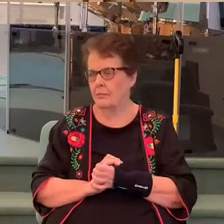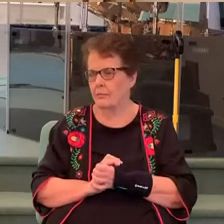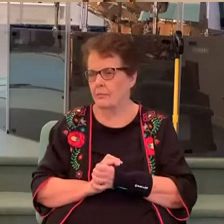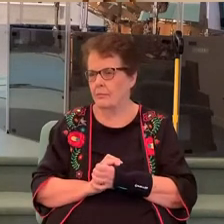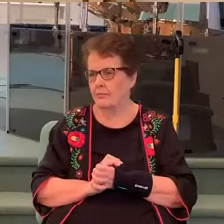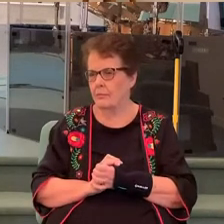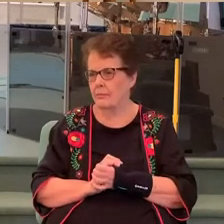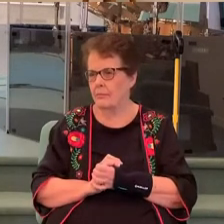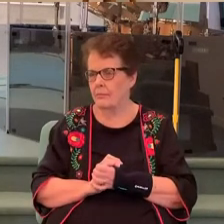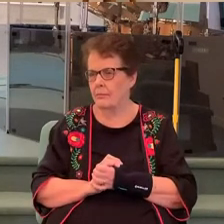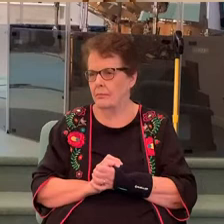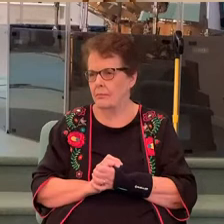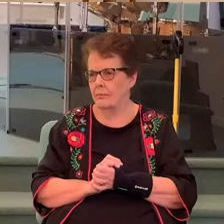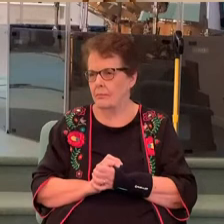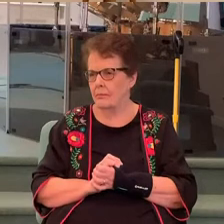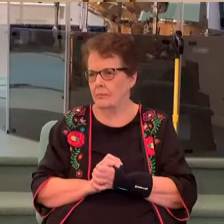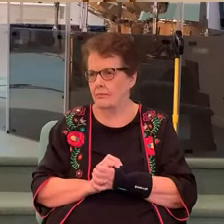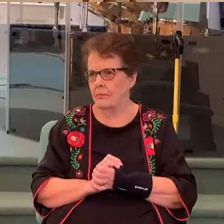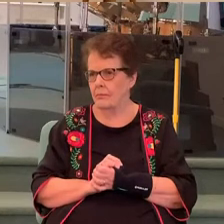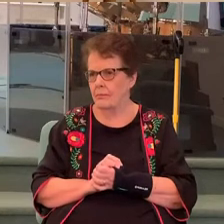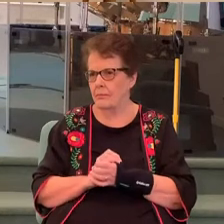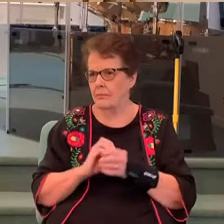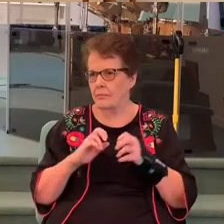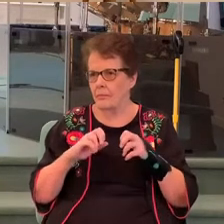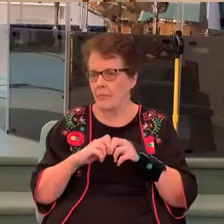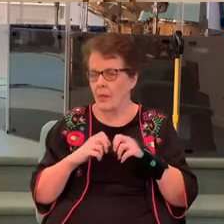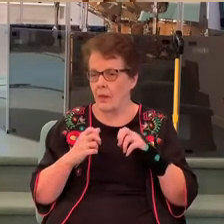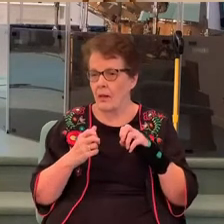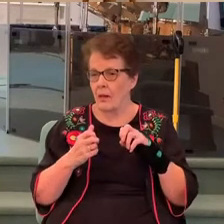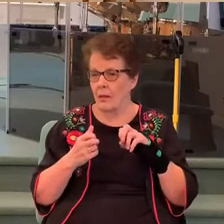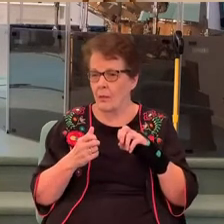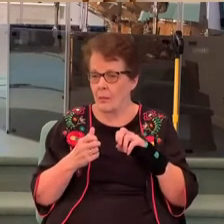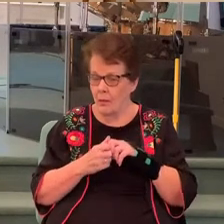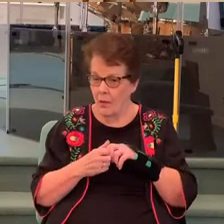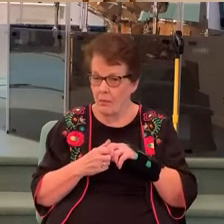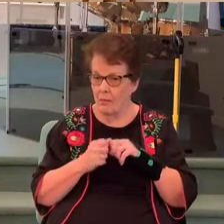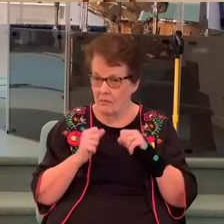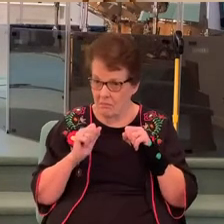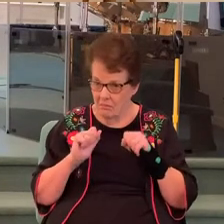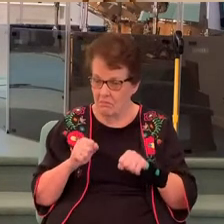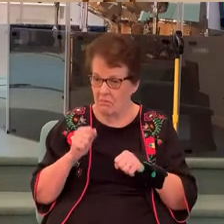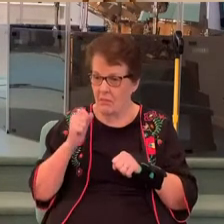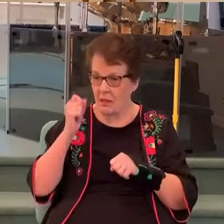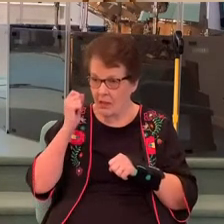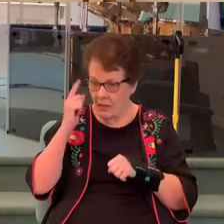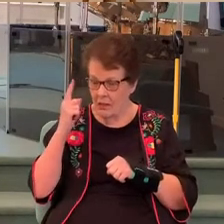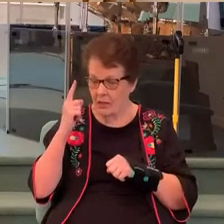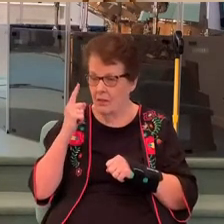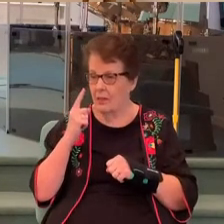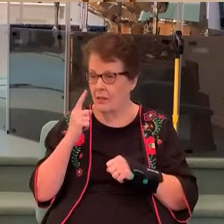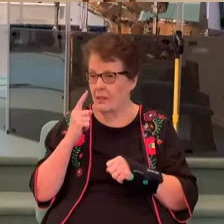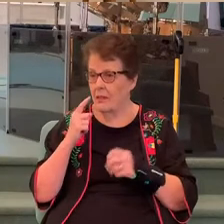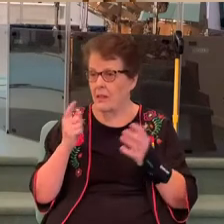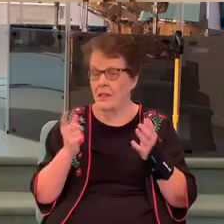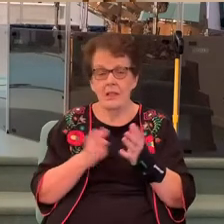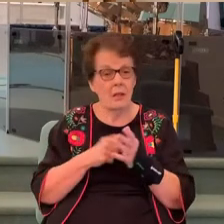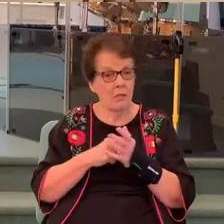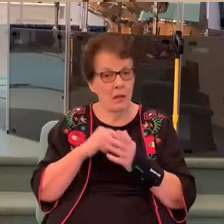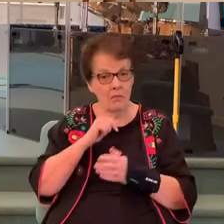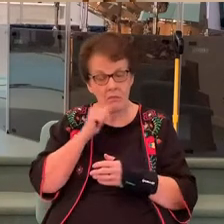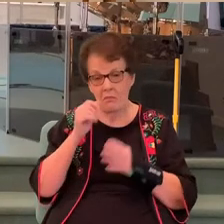The problem is diagnosable according to these 3 points today. Sometimes we just don't pray when we need